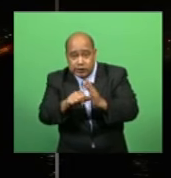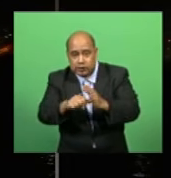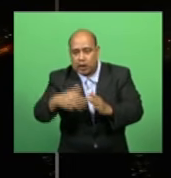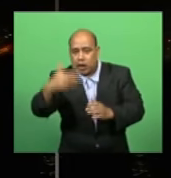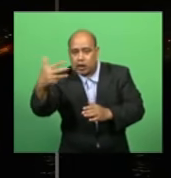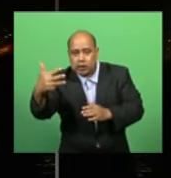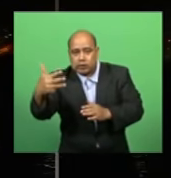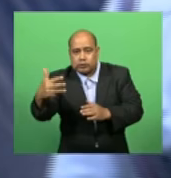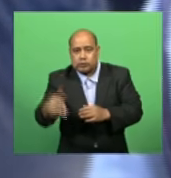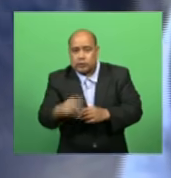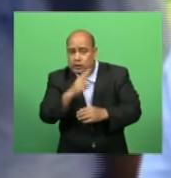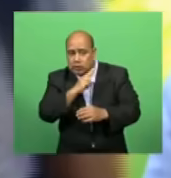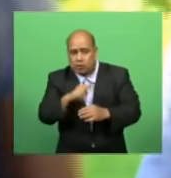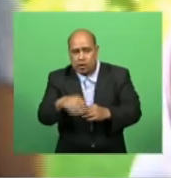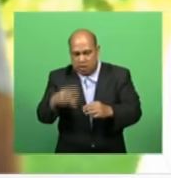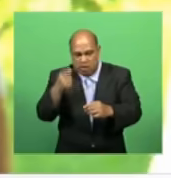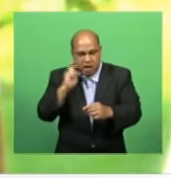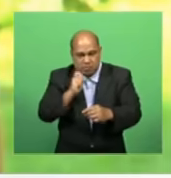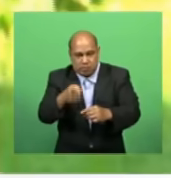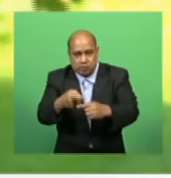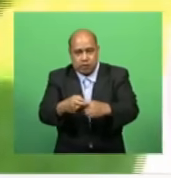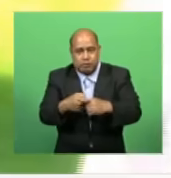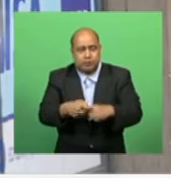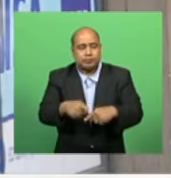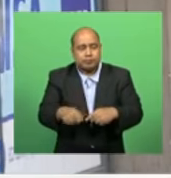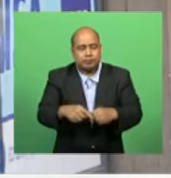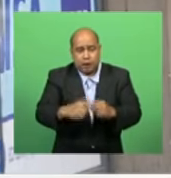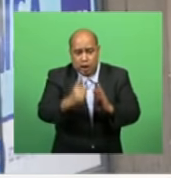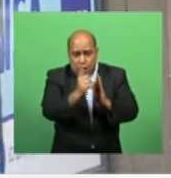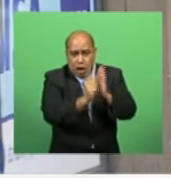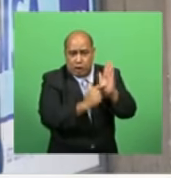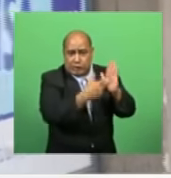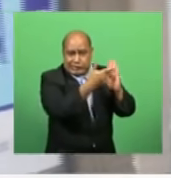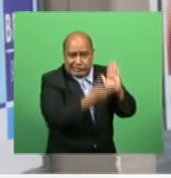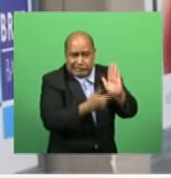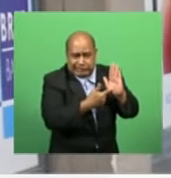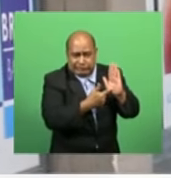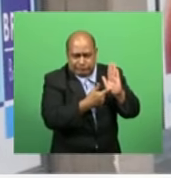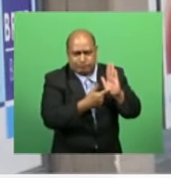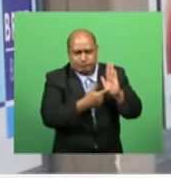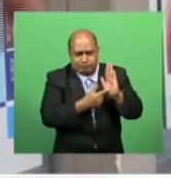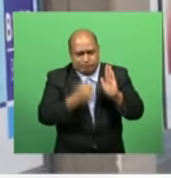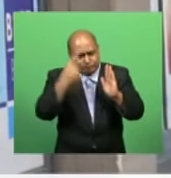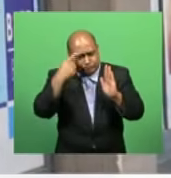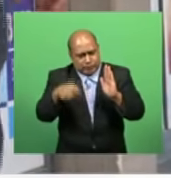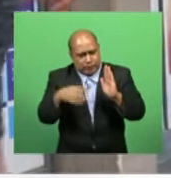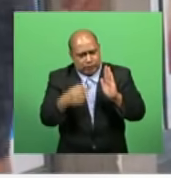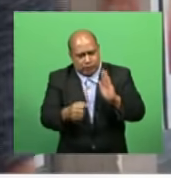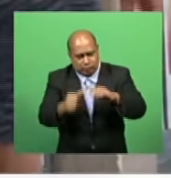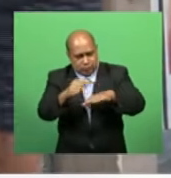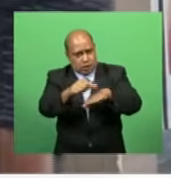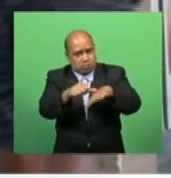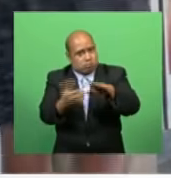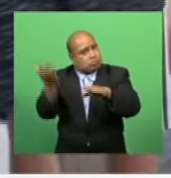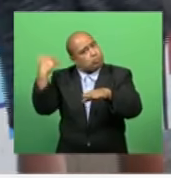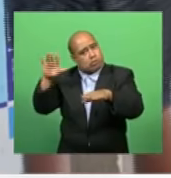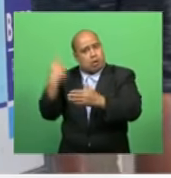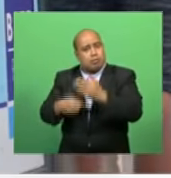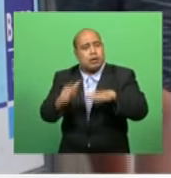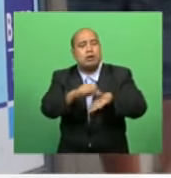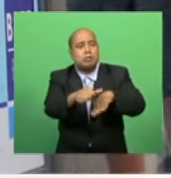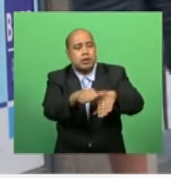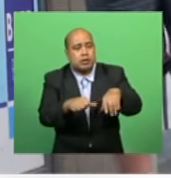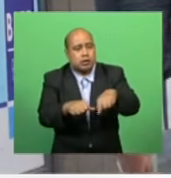Public Prosecutions. In 2 similar cases, a 56-year-old man allegedly raped and